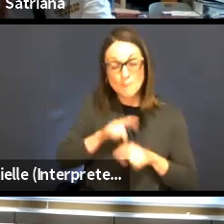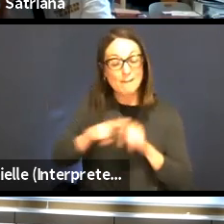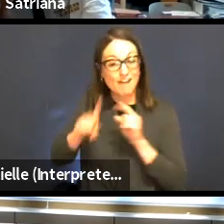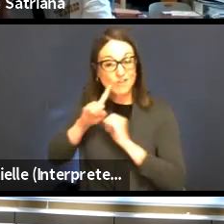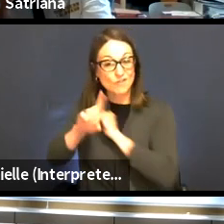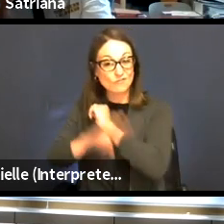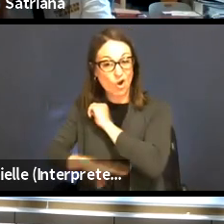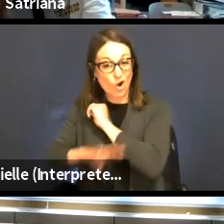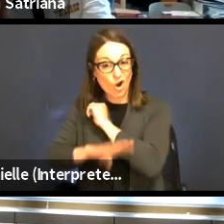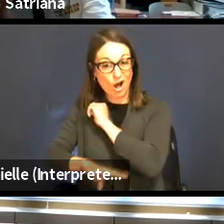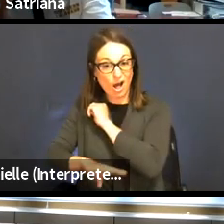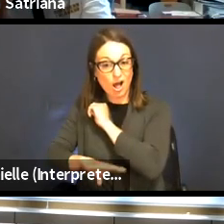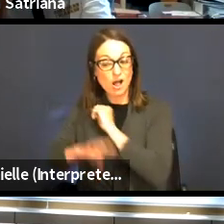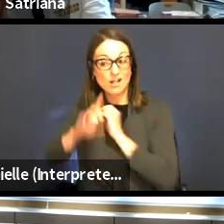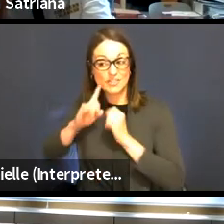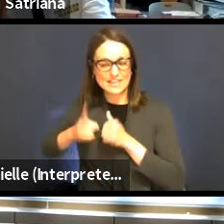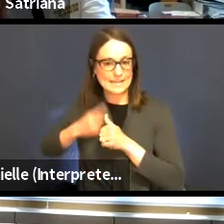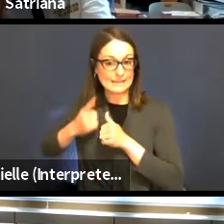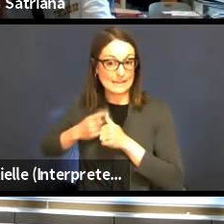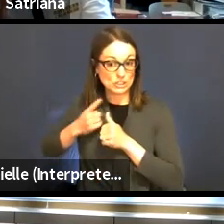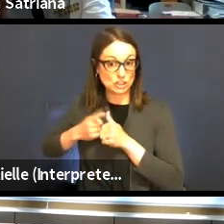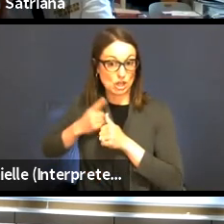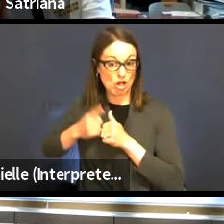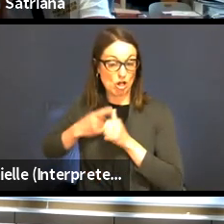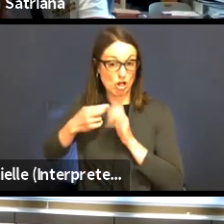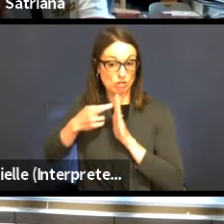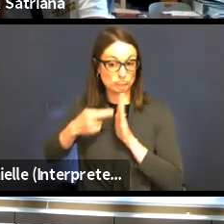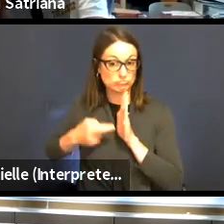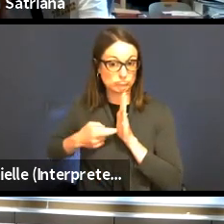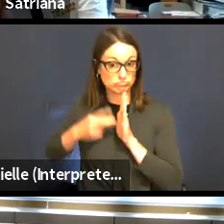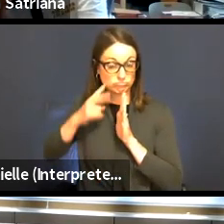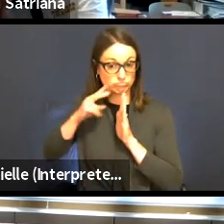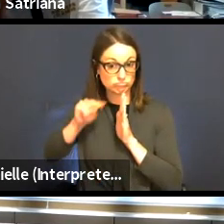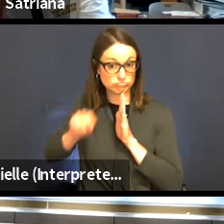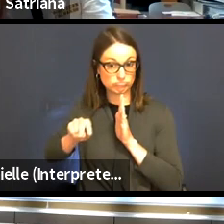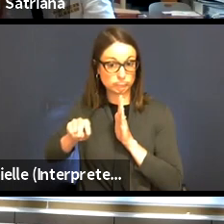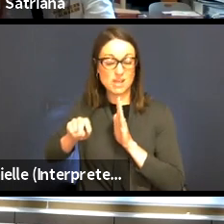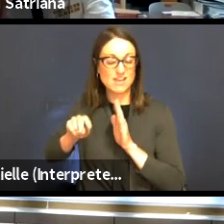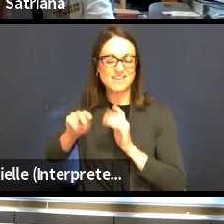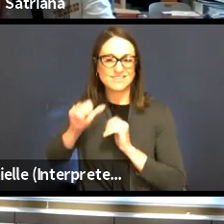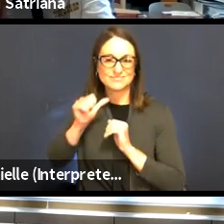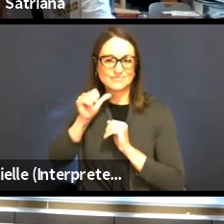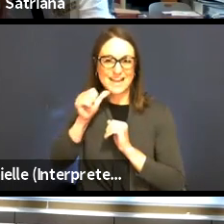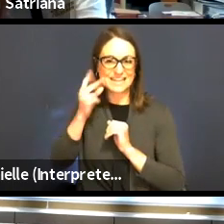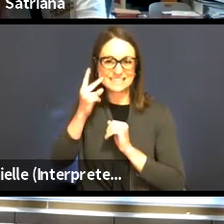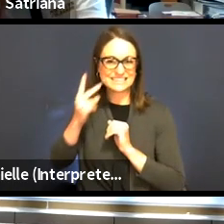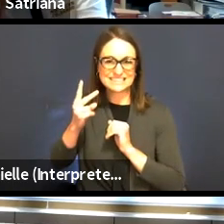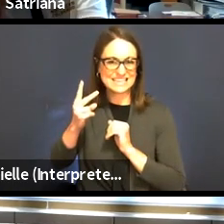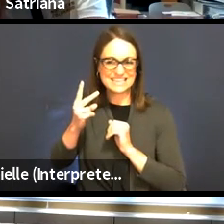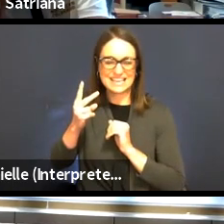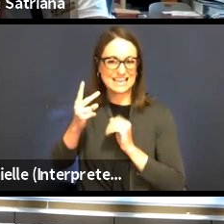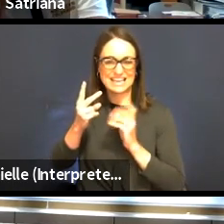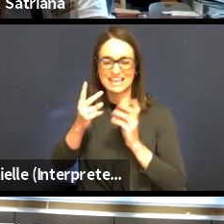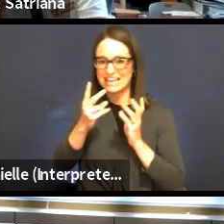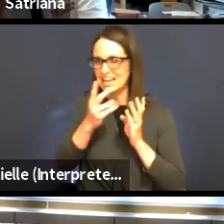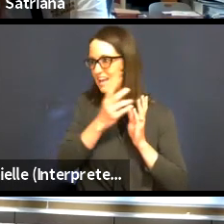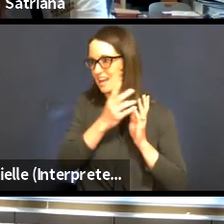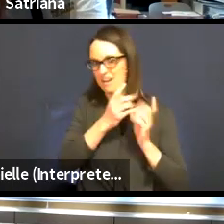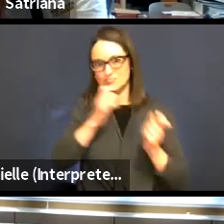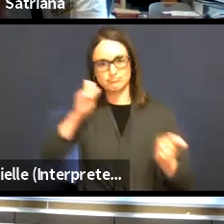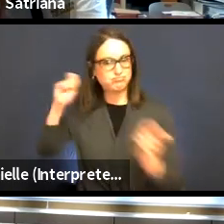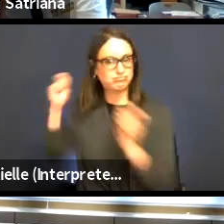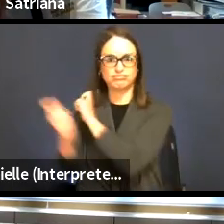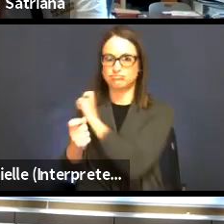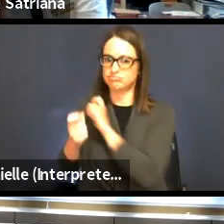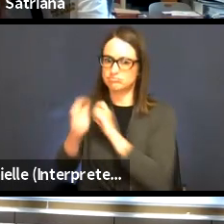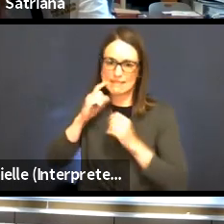initial information on registration suggests that we're not seeing, wide swings in the number of